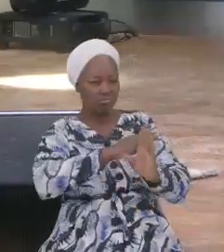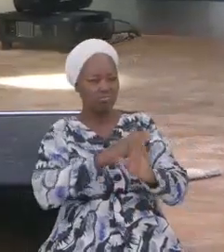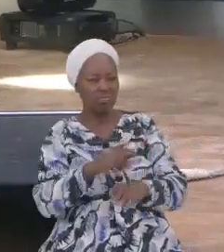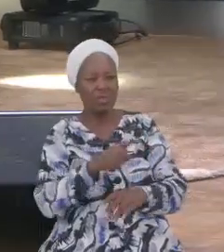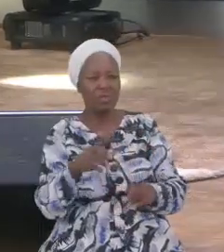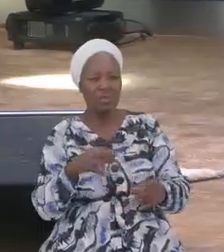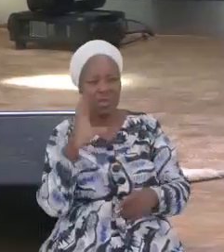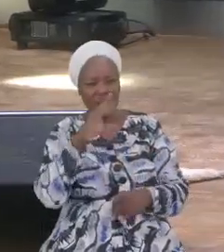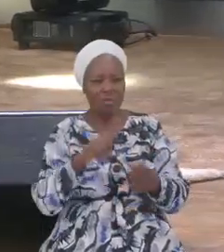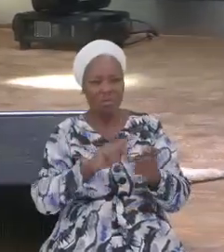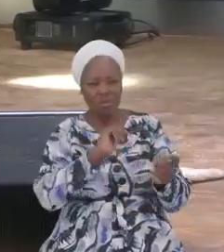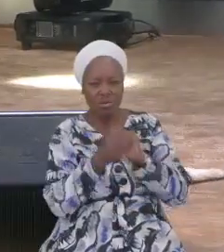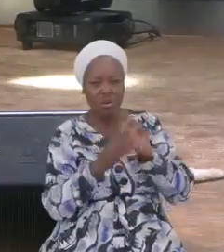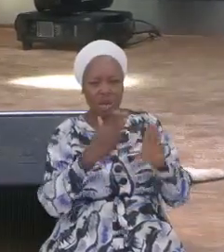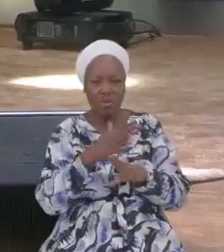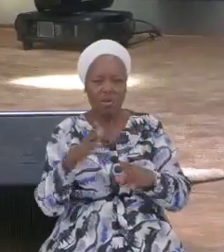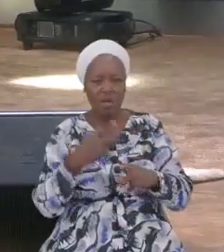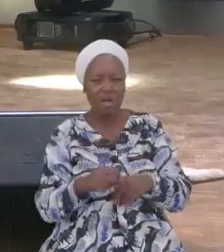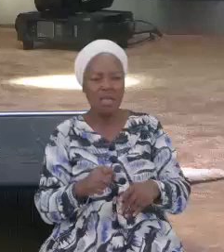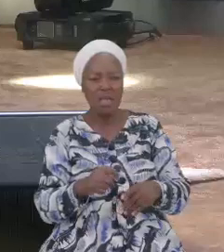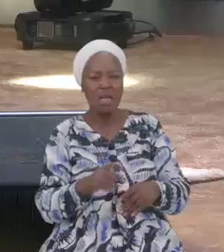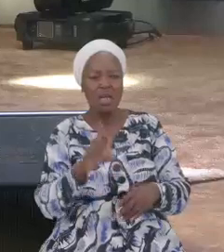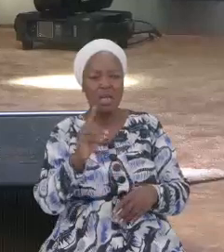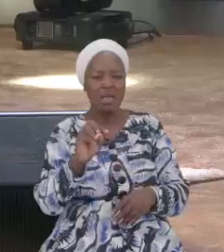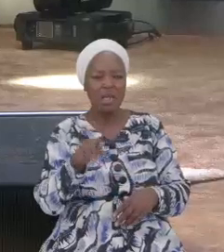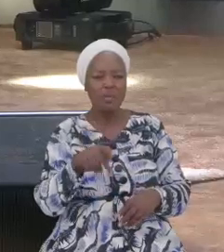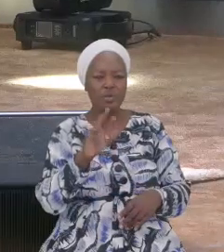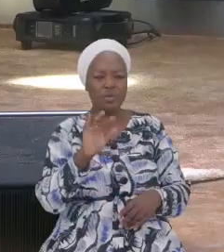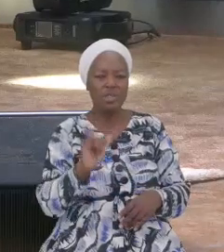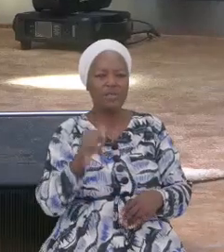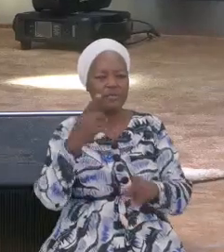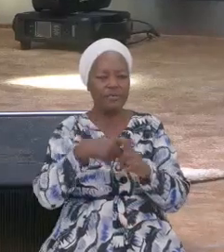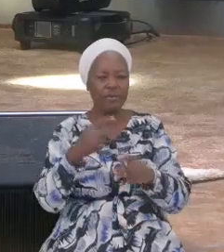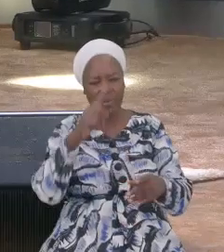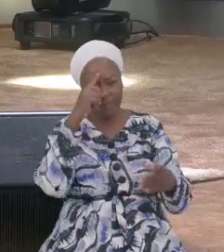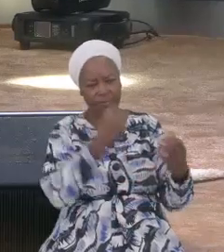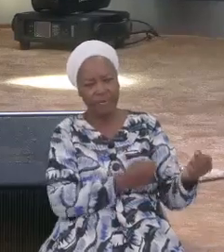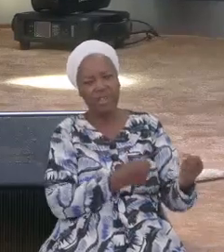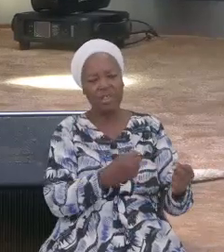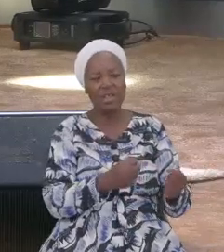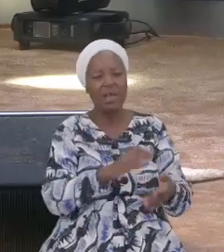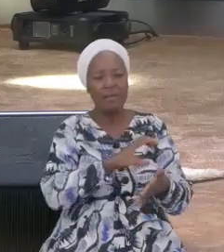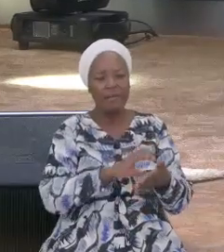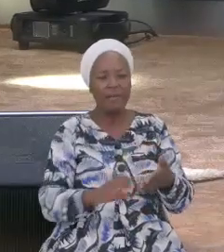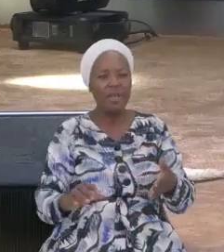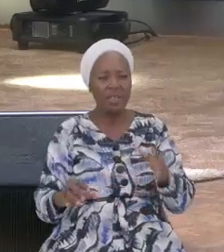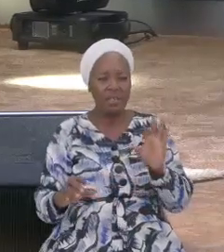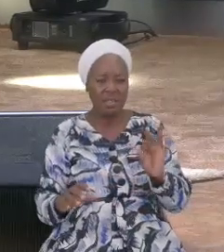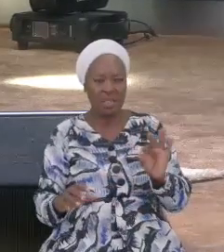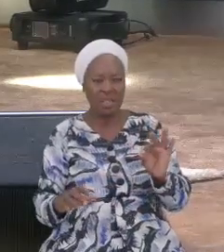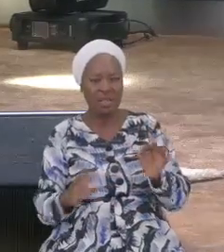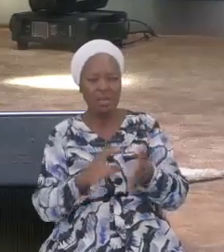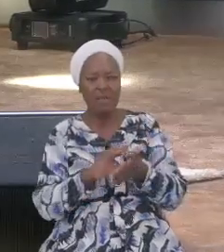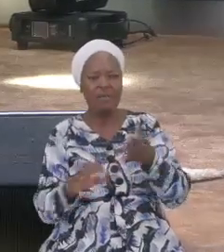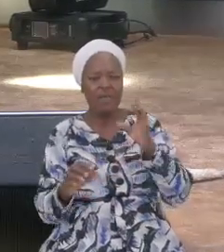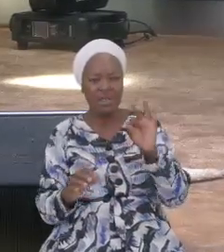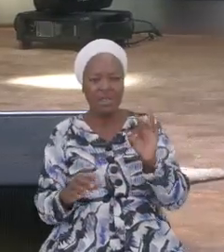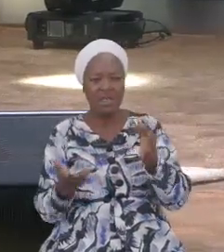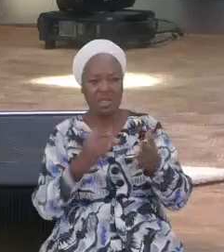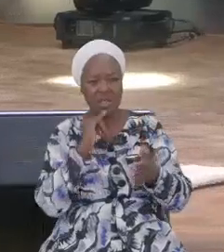turn away the deputy from the faith. And then in verse 9, here's what we're talking